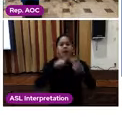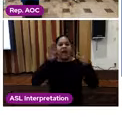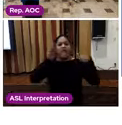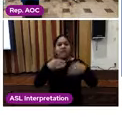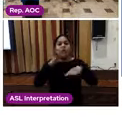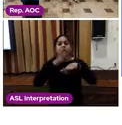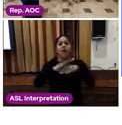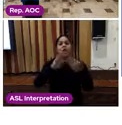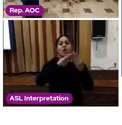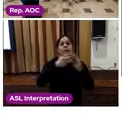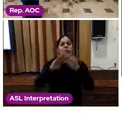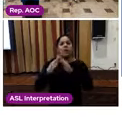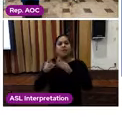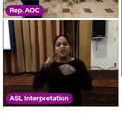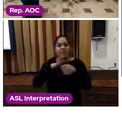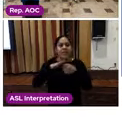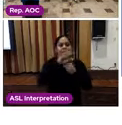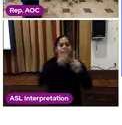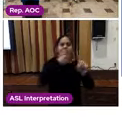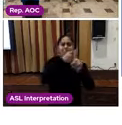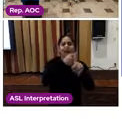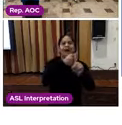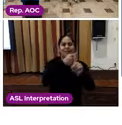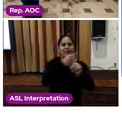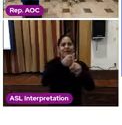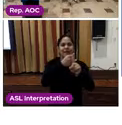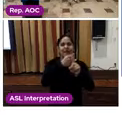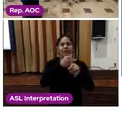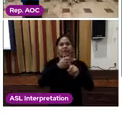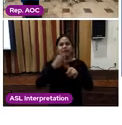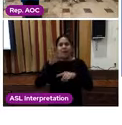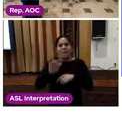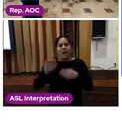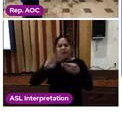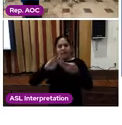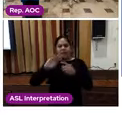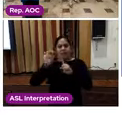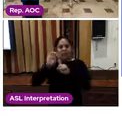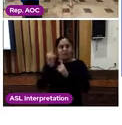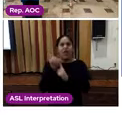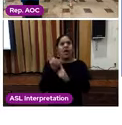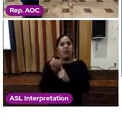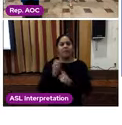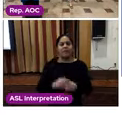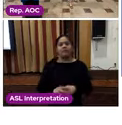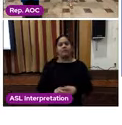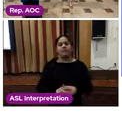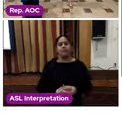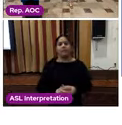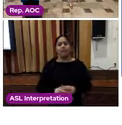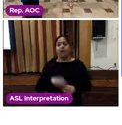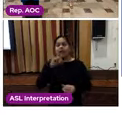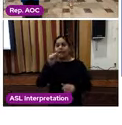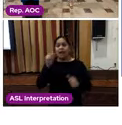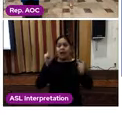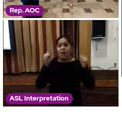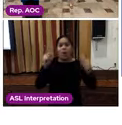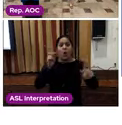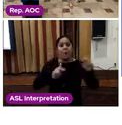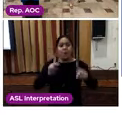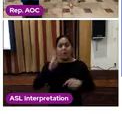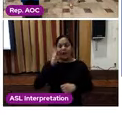impacted by environmental injustice and environmental racism like ours. Because not everyone experiences the kind